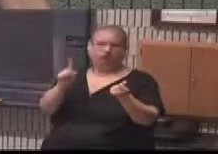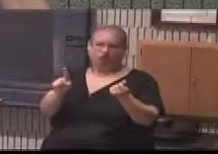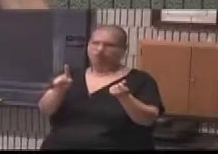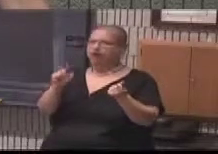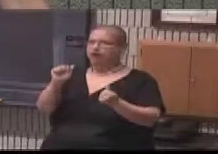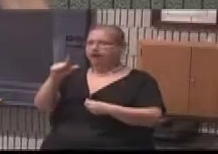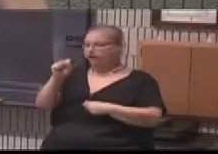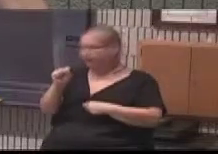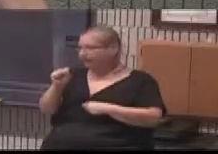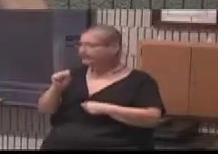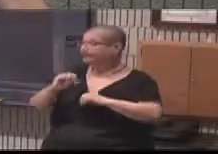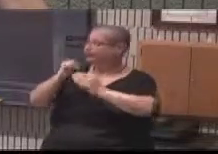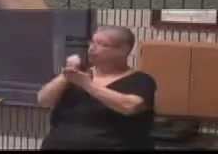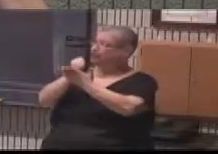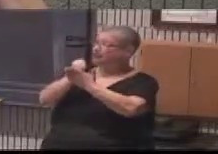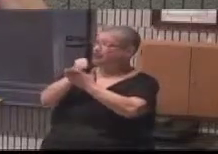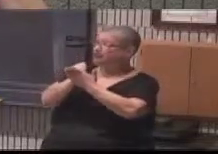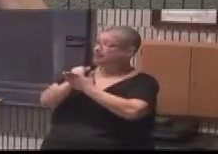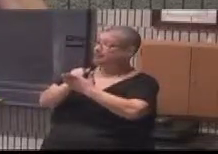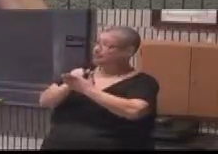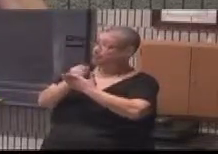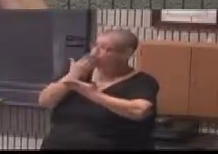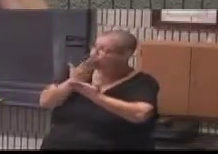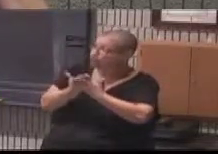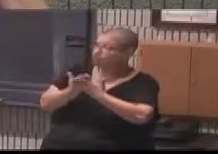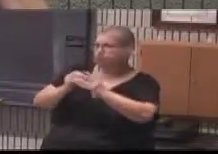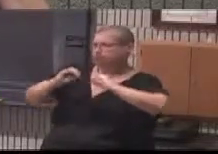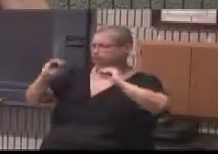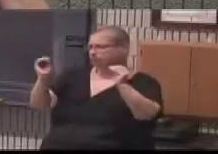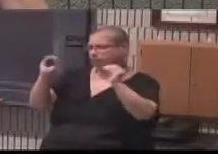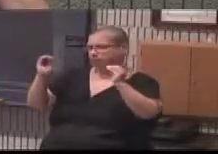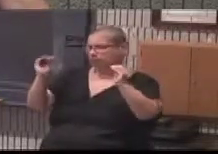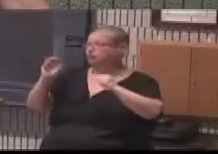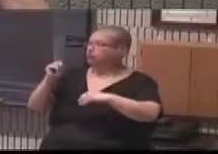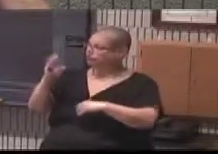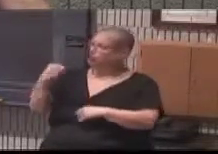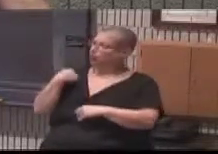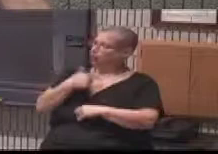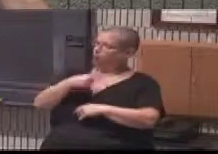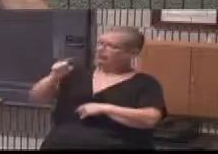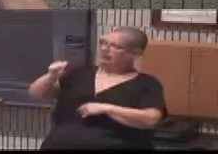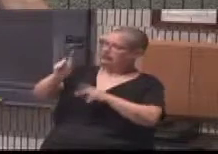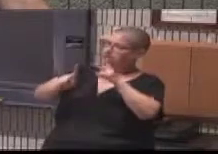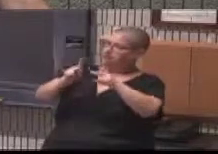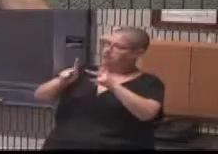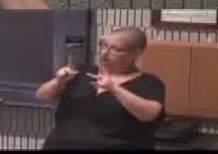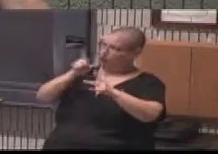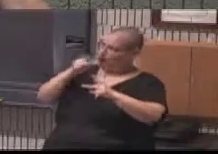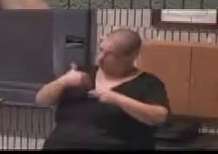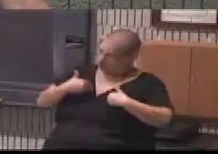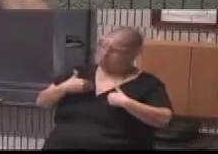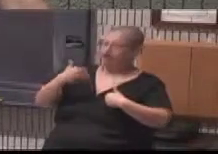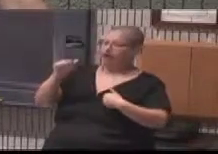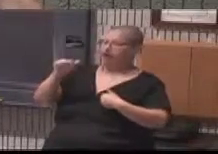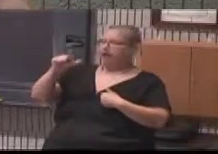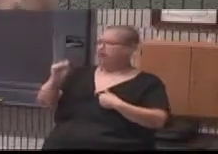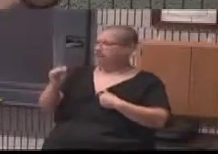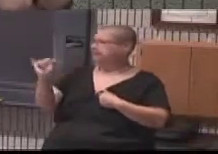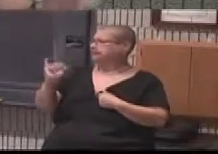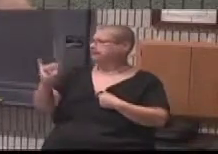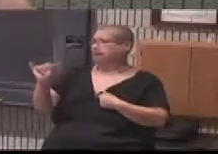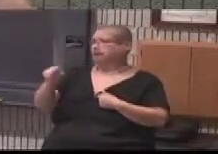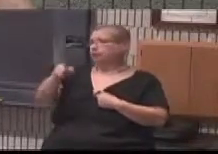no viable treatment even, and so we need people such as myself with ALS, as well as